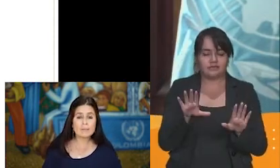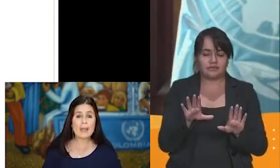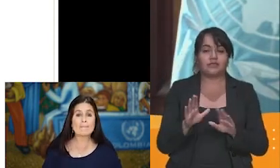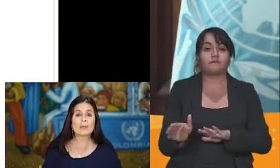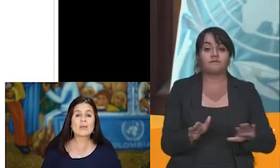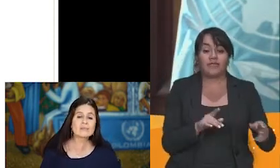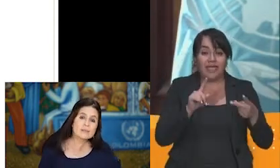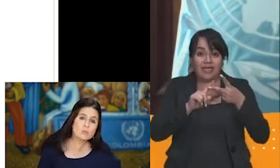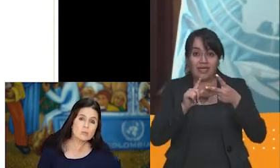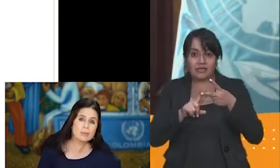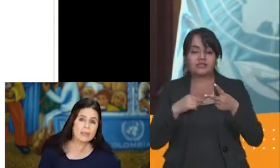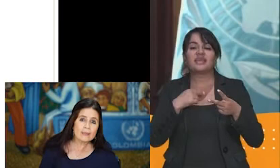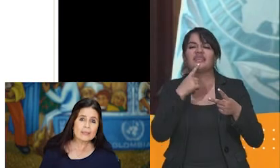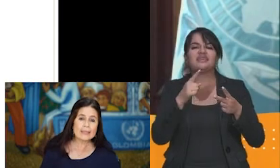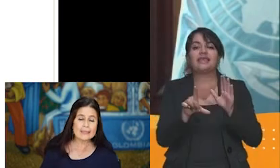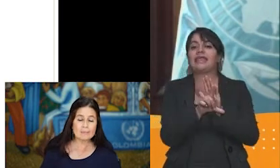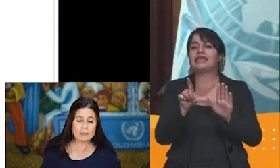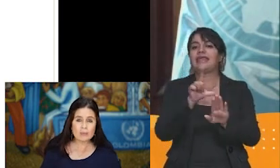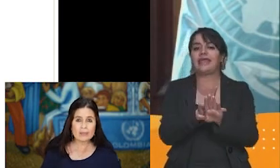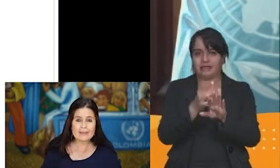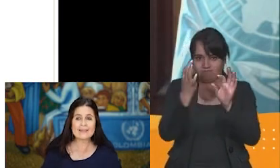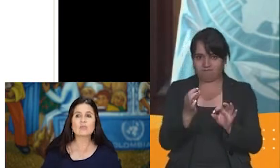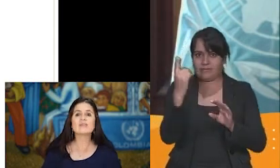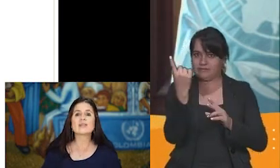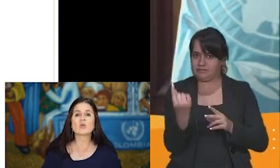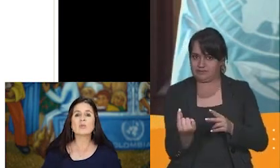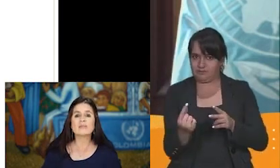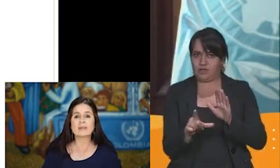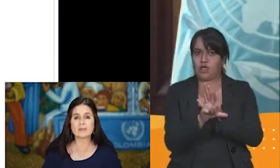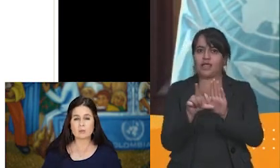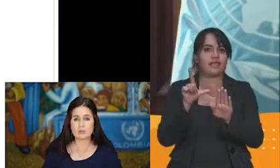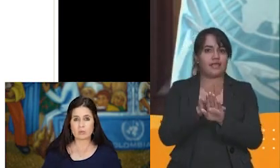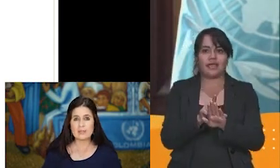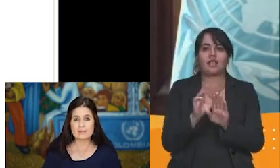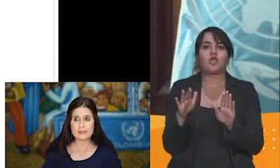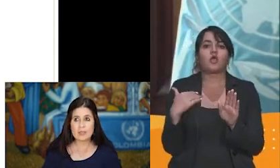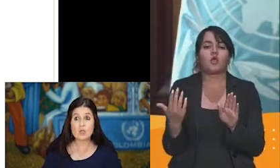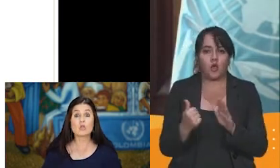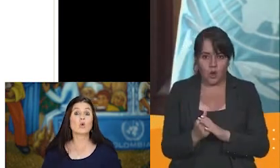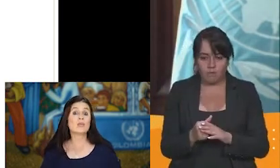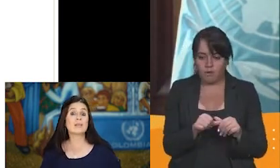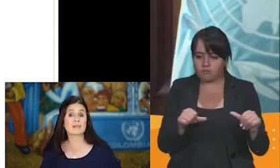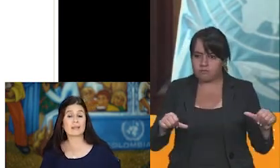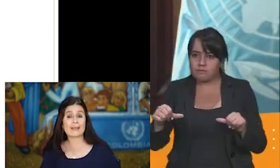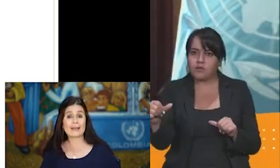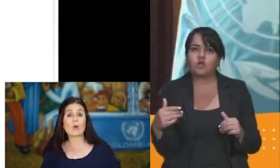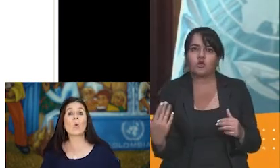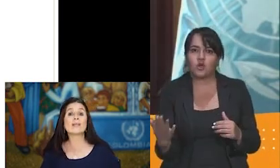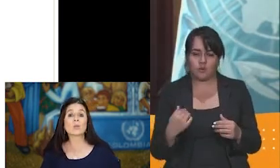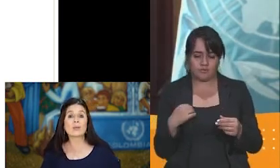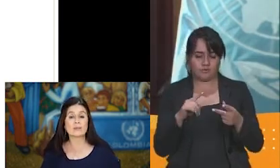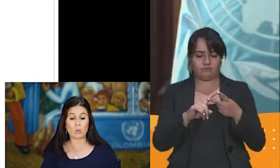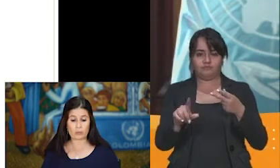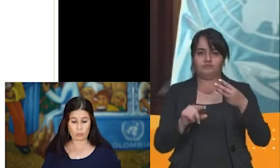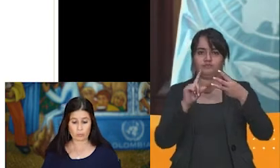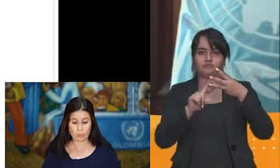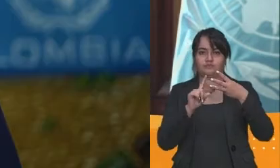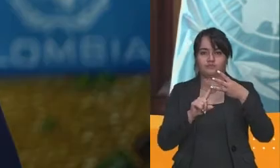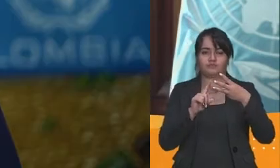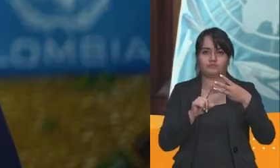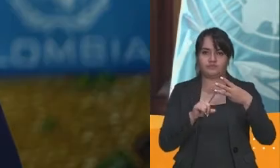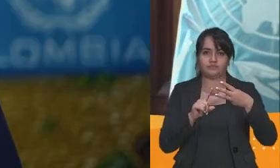pillar of the legality framework is telling us where this illegal exploitation found, how much is it, and how much